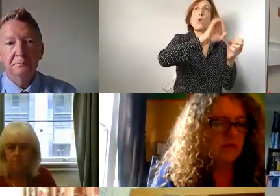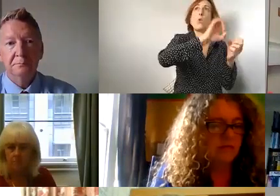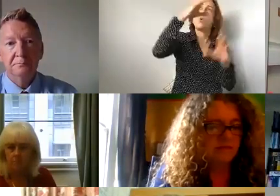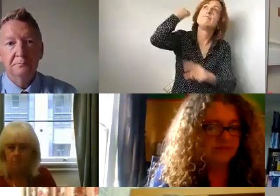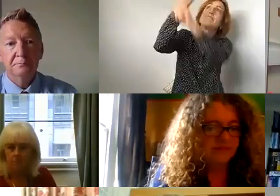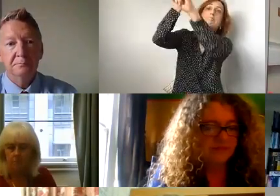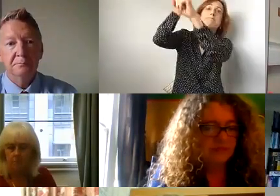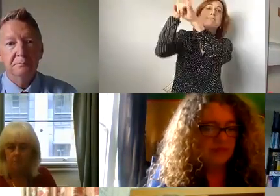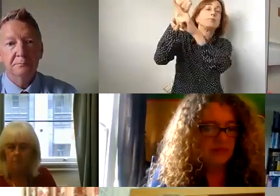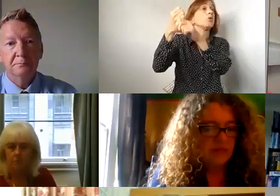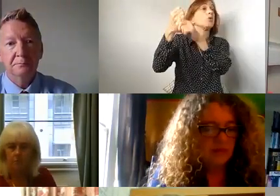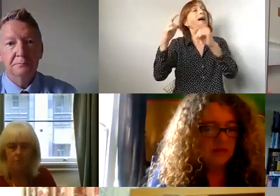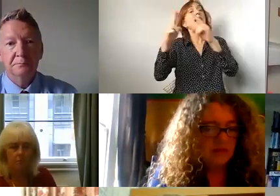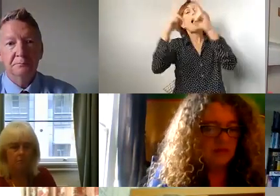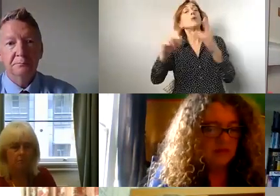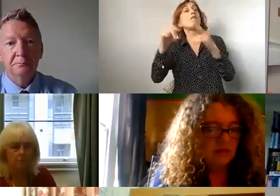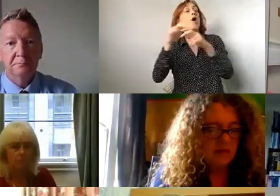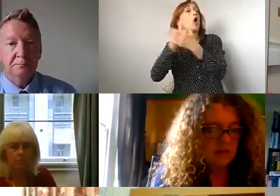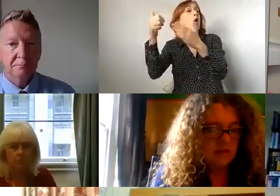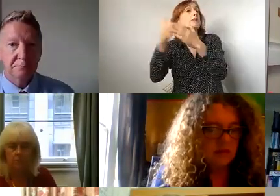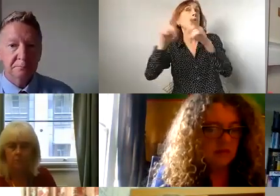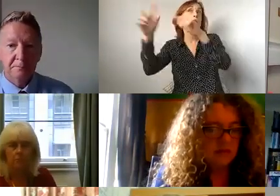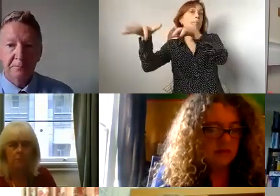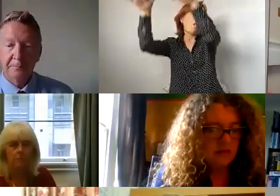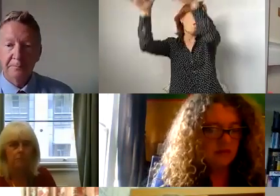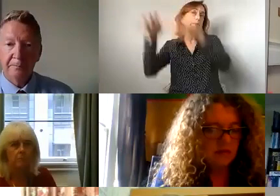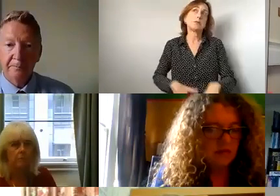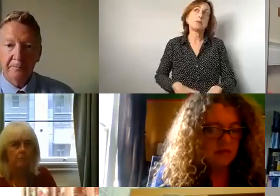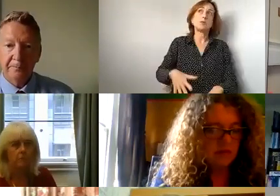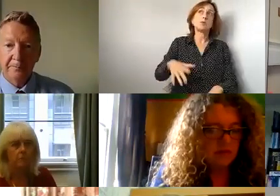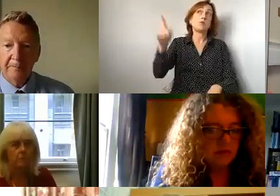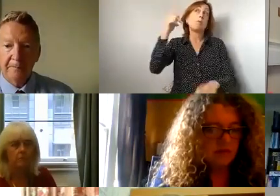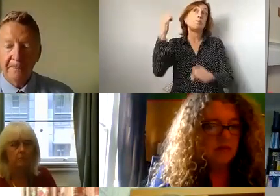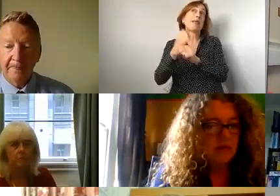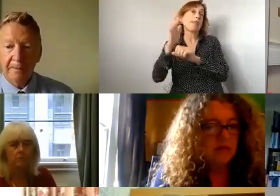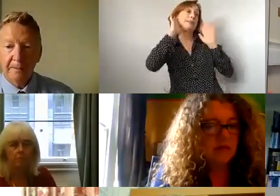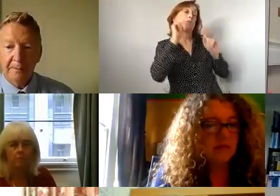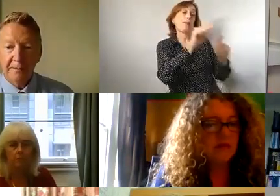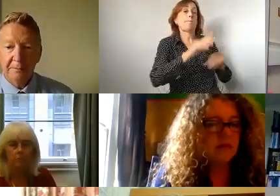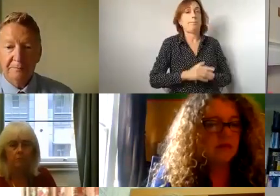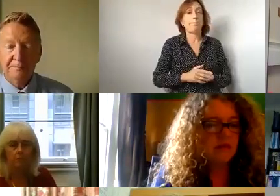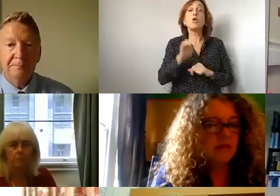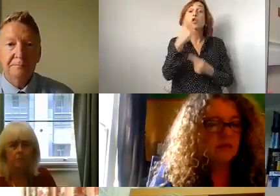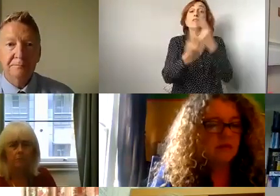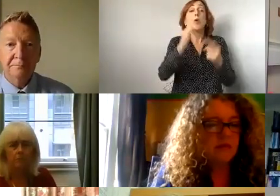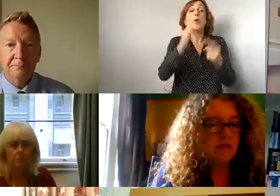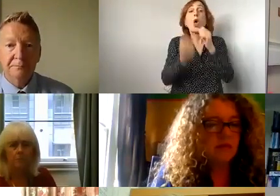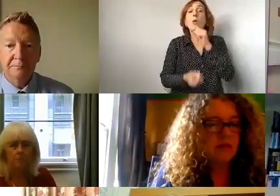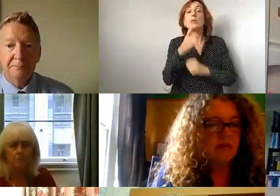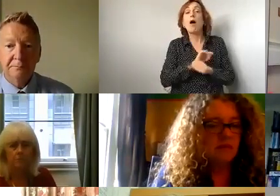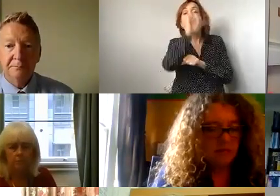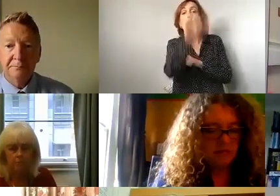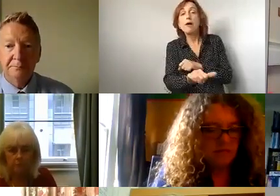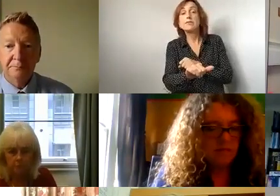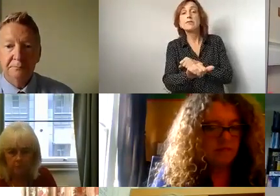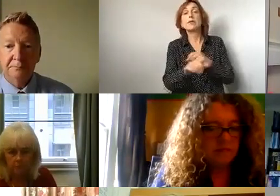We'll be hearing from a range of speakers and an opportunity to ask questions. If you have a question to ask, then please use the Ask